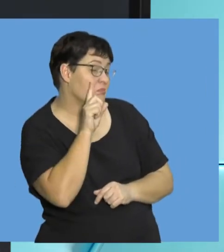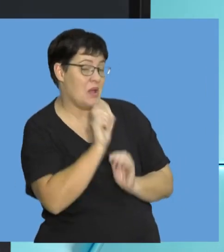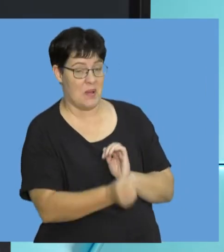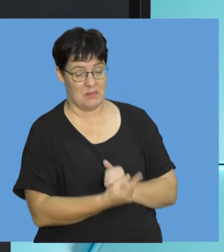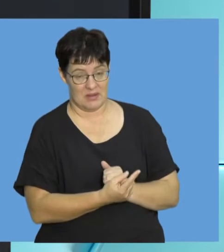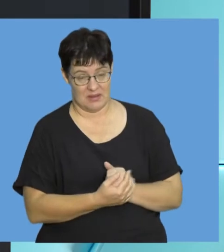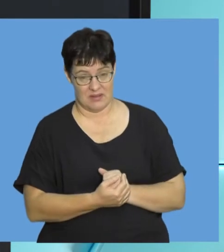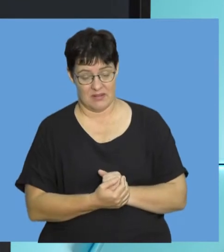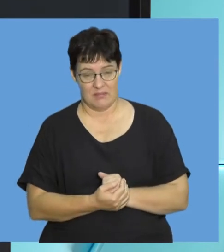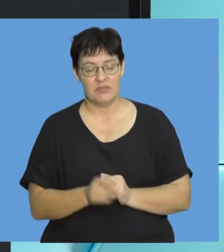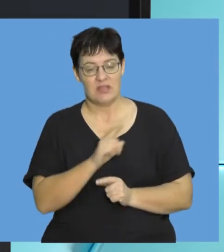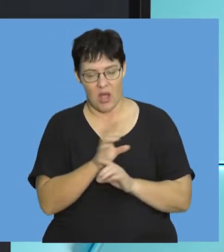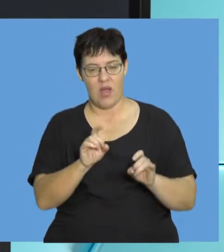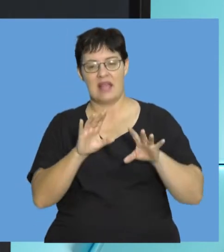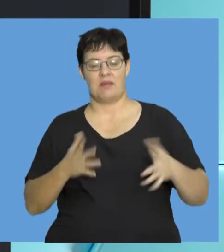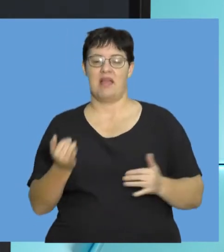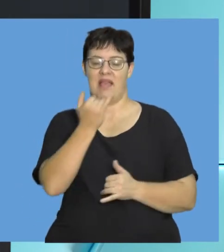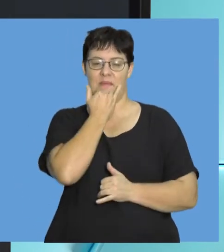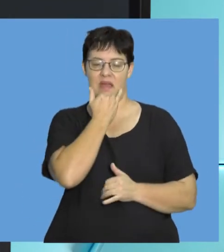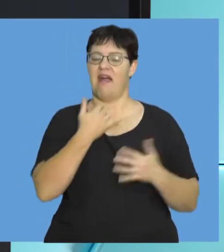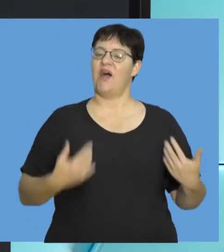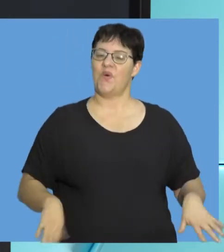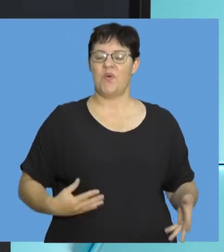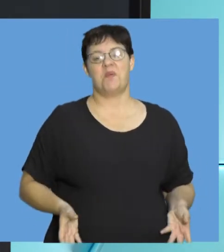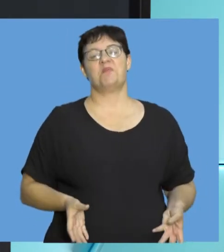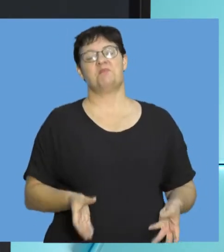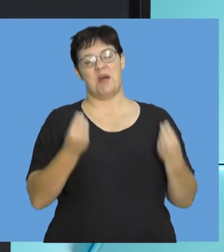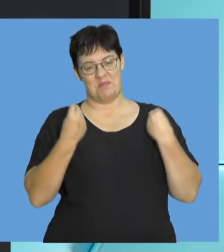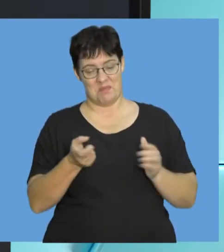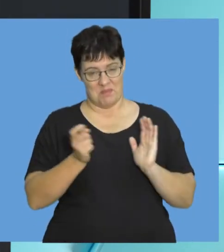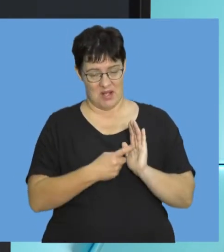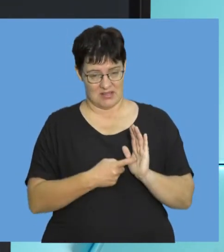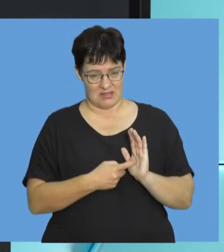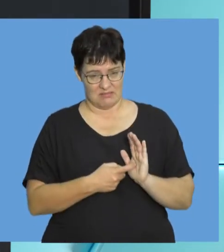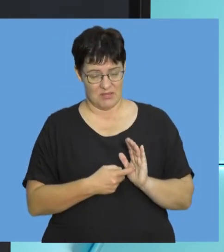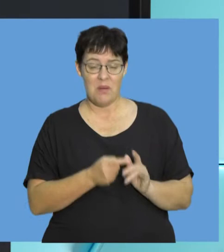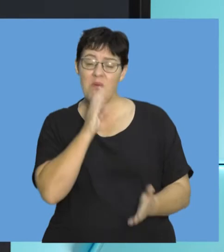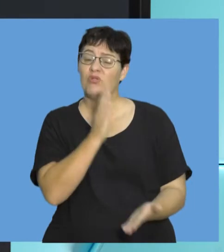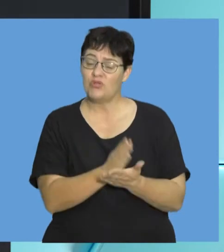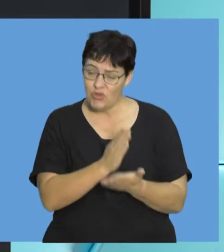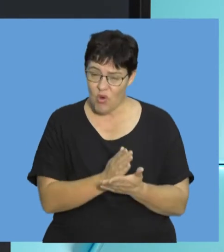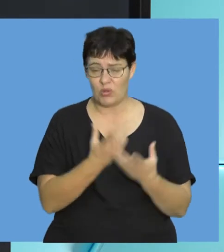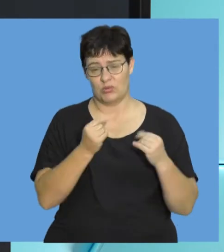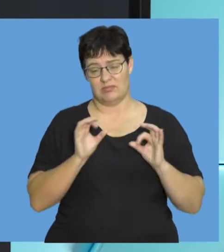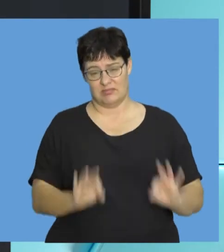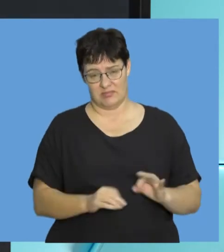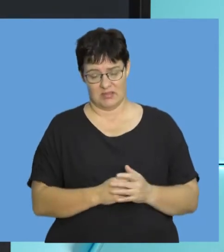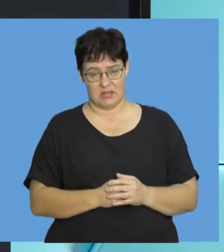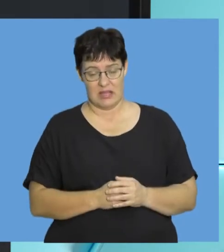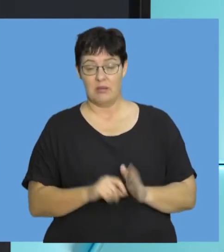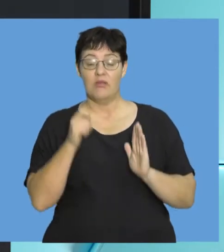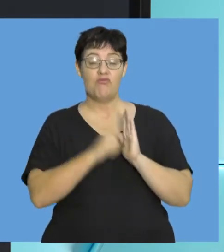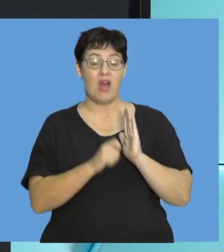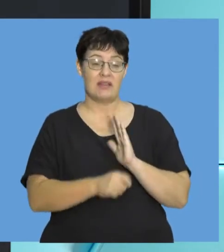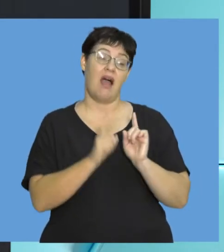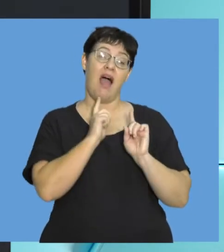when they mark. So that's how you then come out of the exam happy and say, I got this amount of marks. So please do make sure you do this. But you